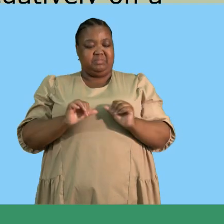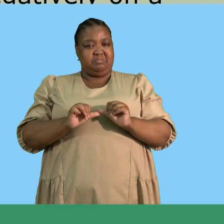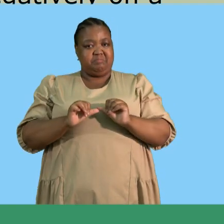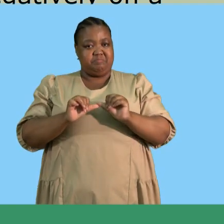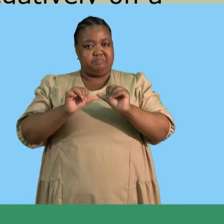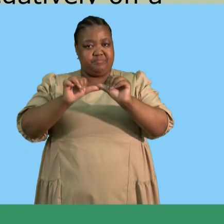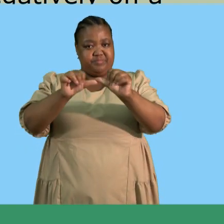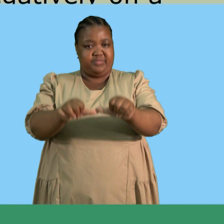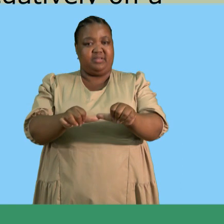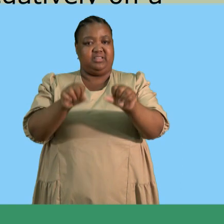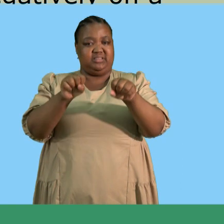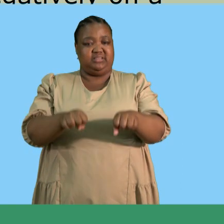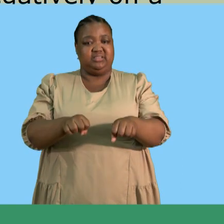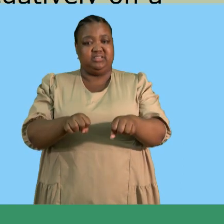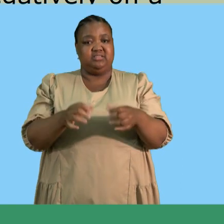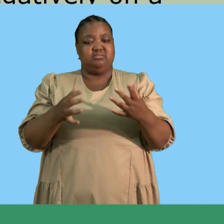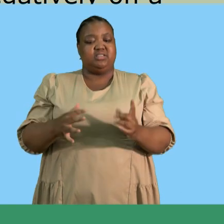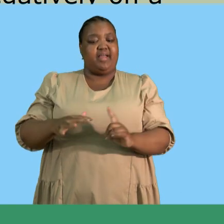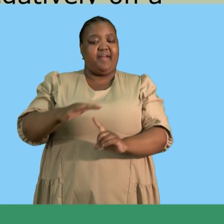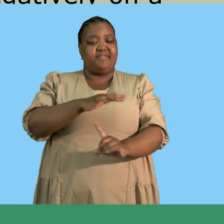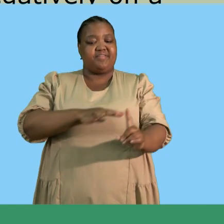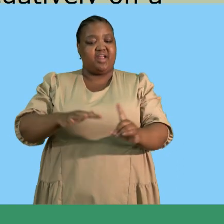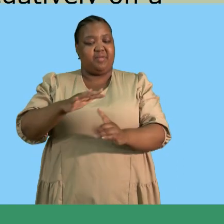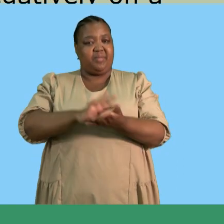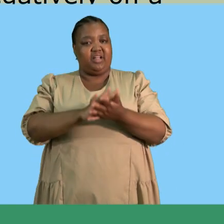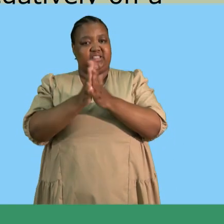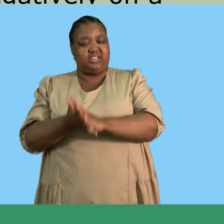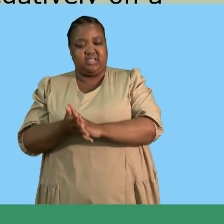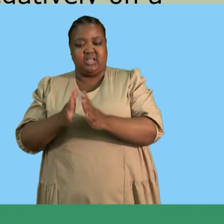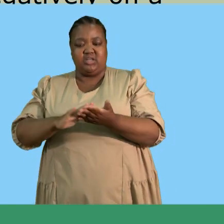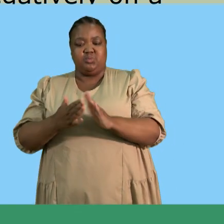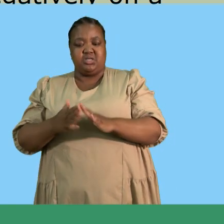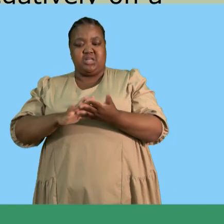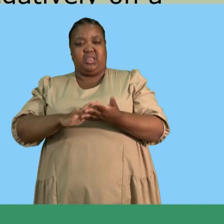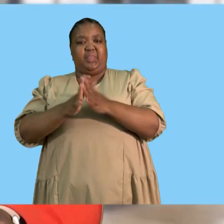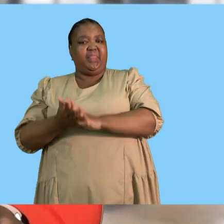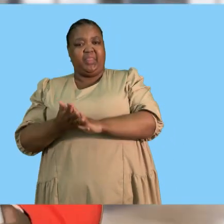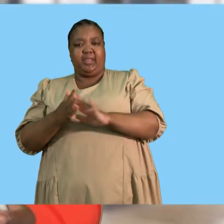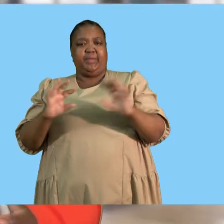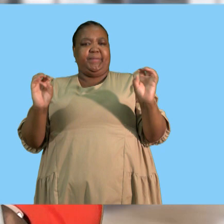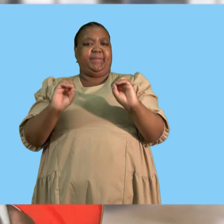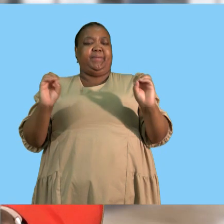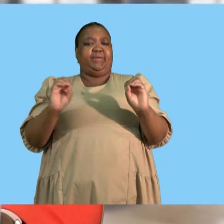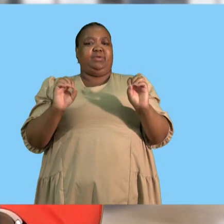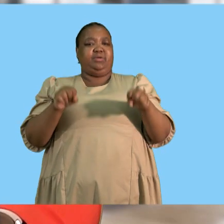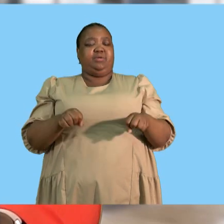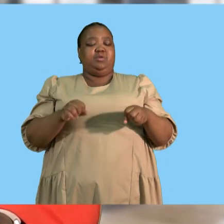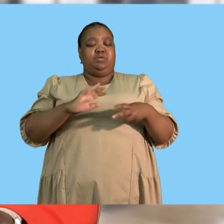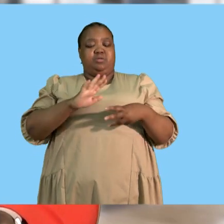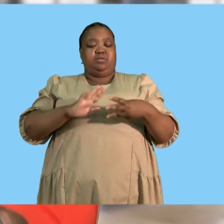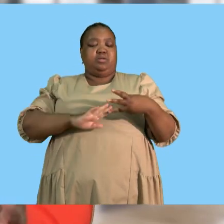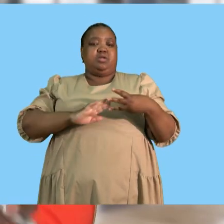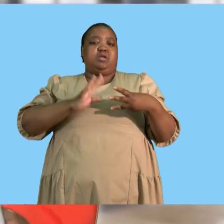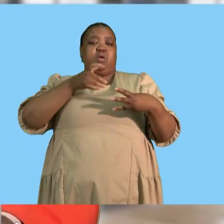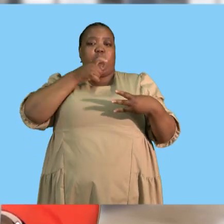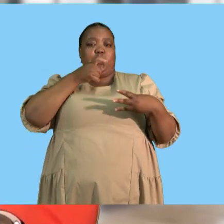continue without causing damage to the environment and the community. The next revising